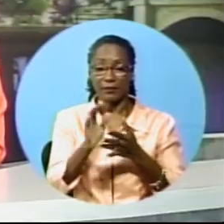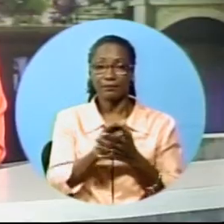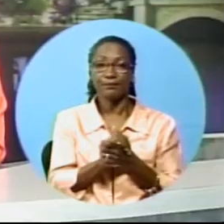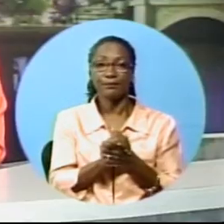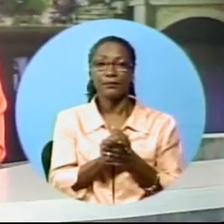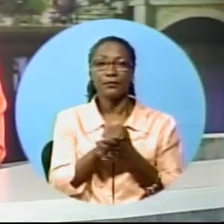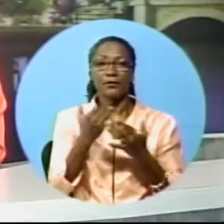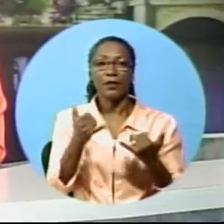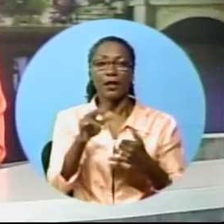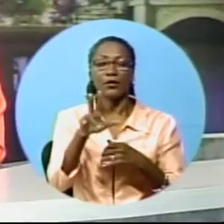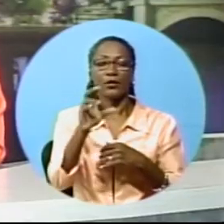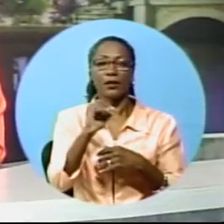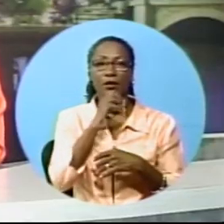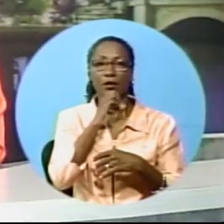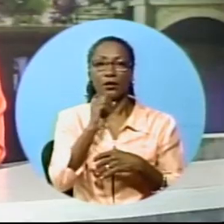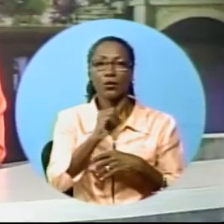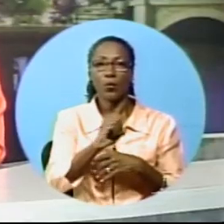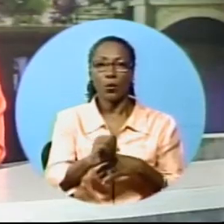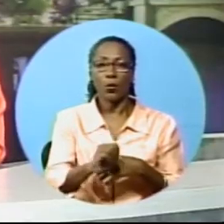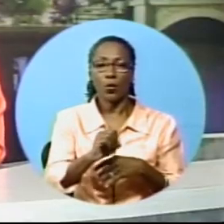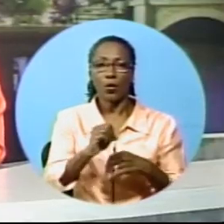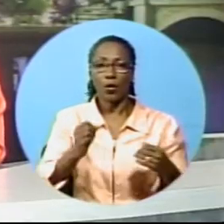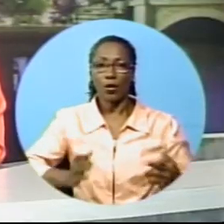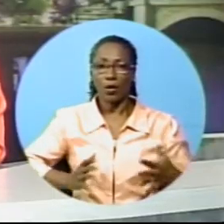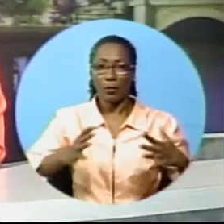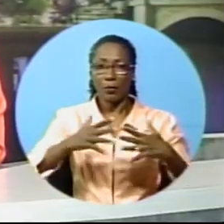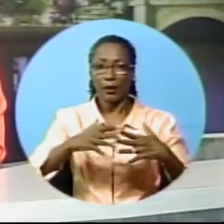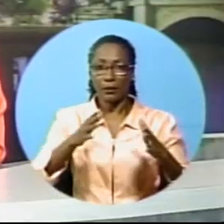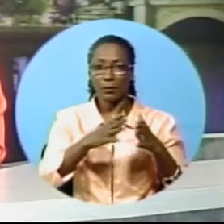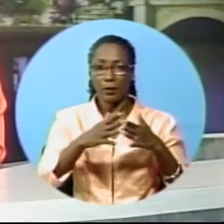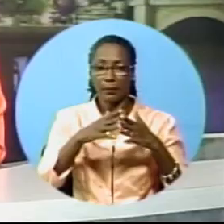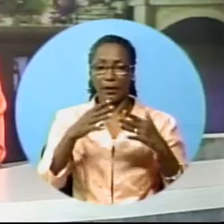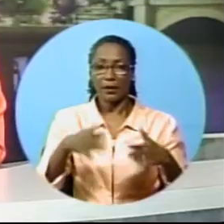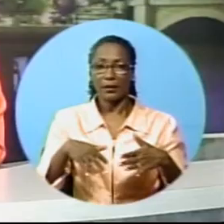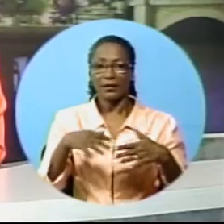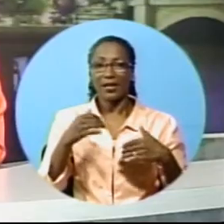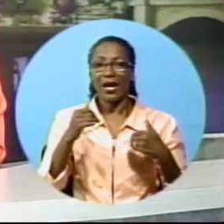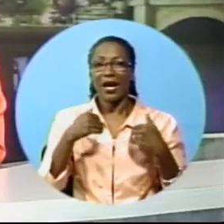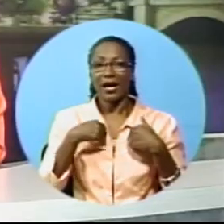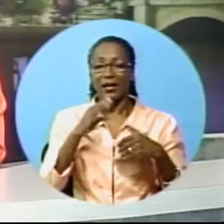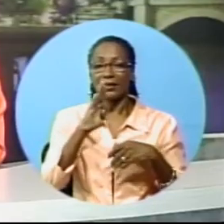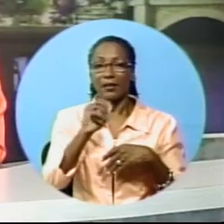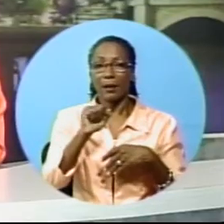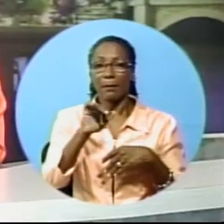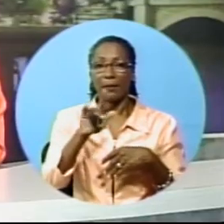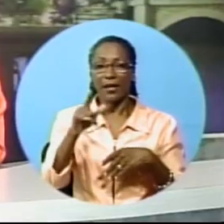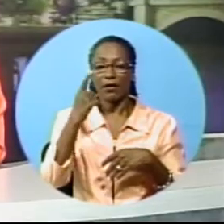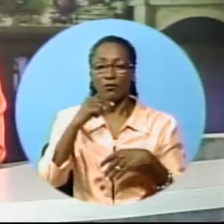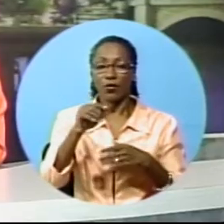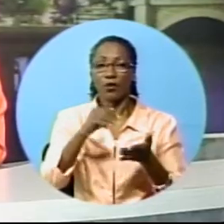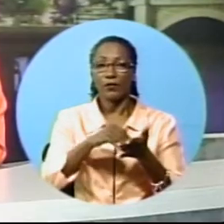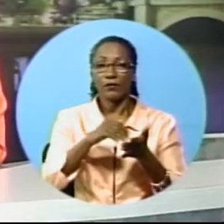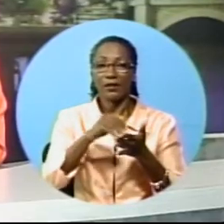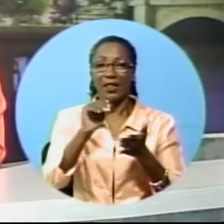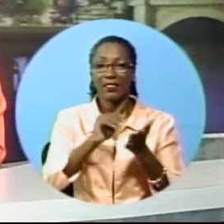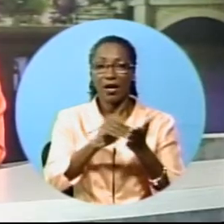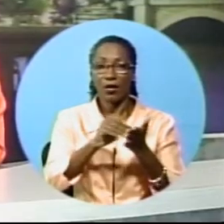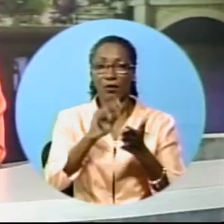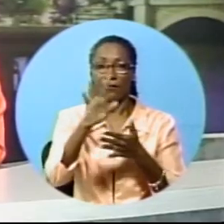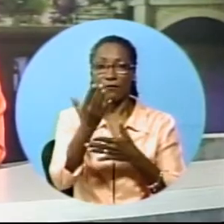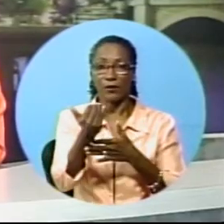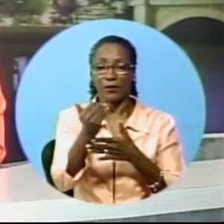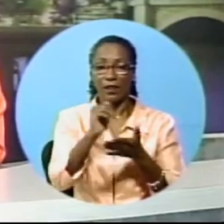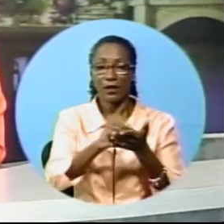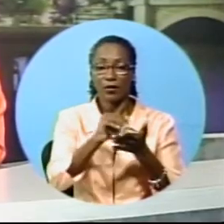has been granted bail in the sum of $15,000 after appearing in the District A Magistrates Court in connection with a credit